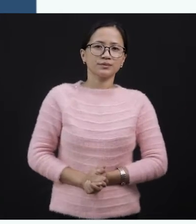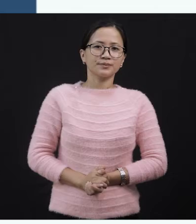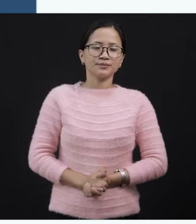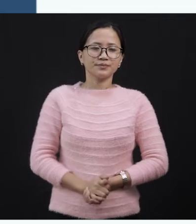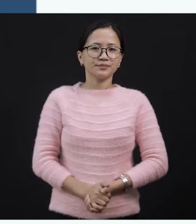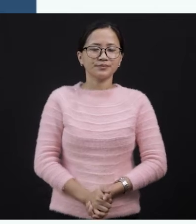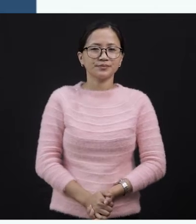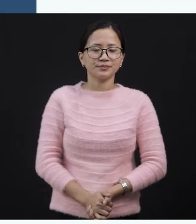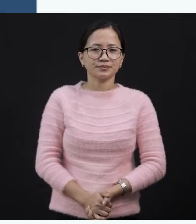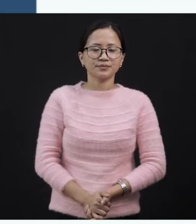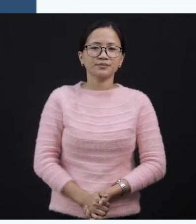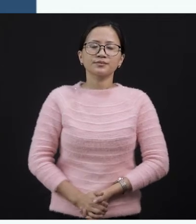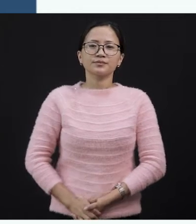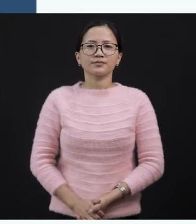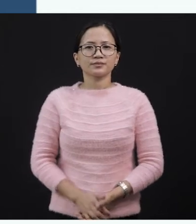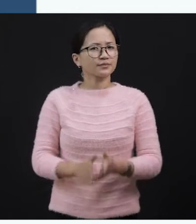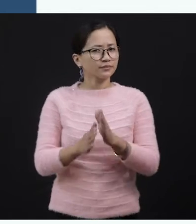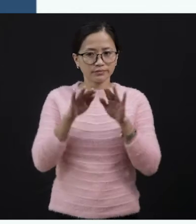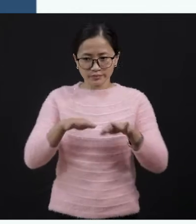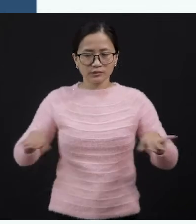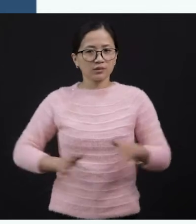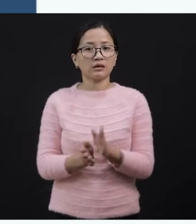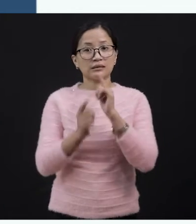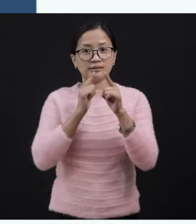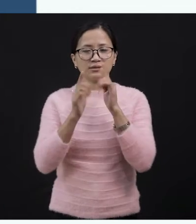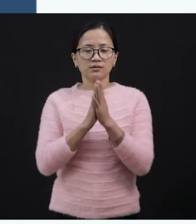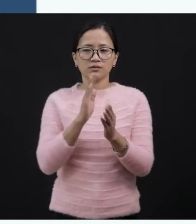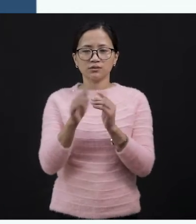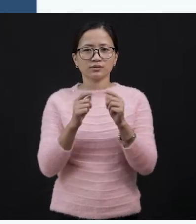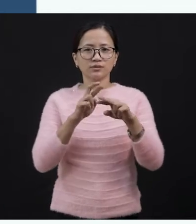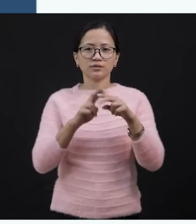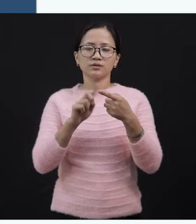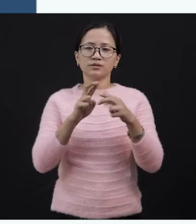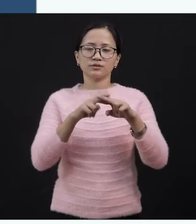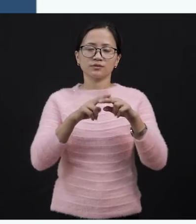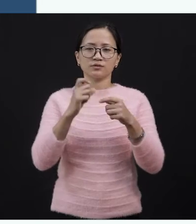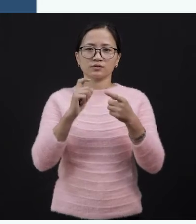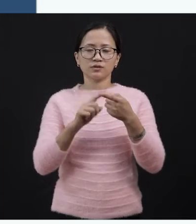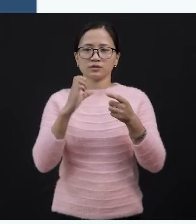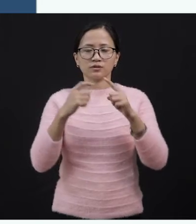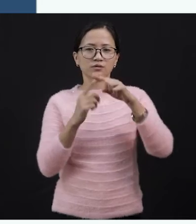Now, students, we will discuss about the effects of lunar eclipse.